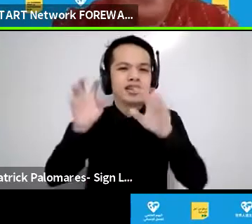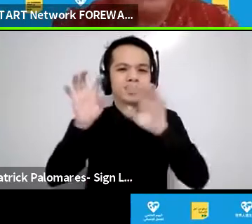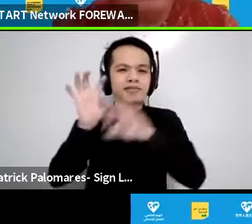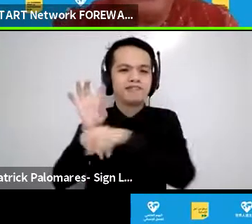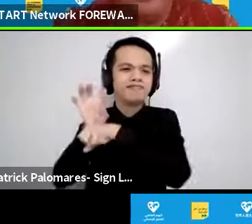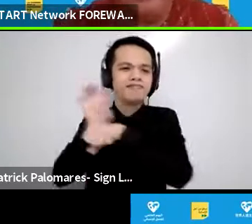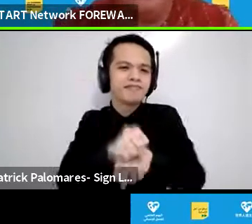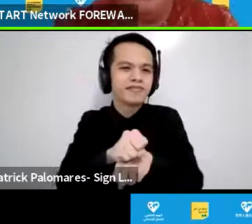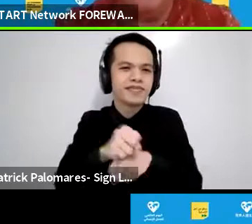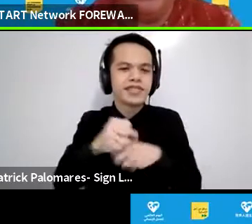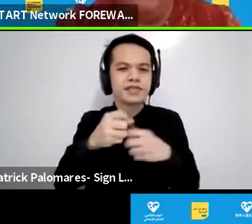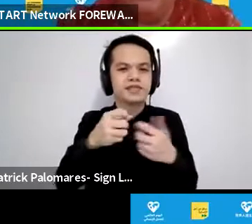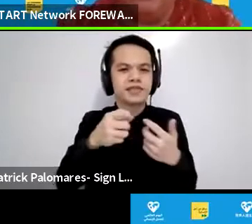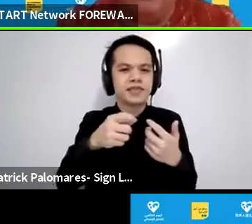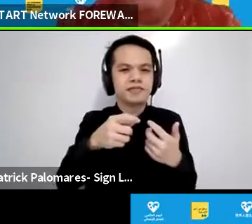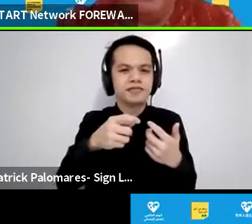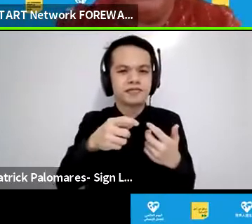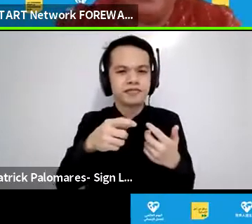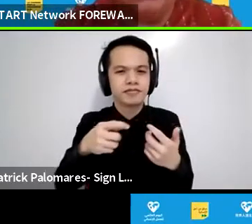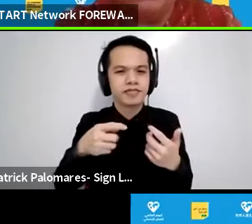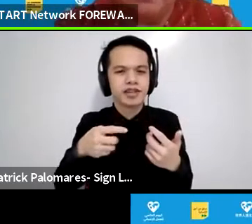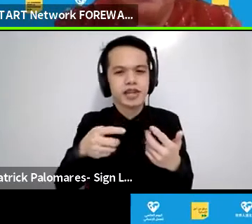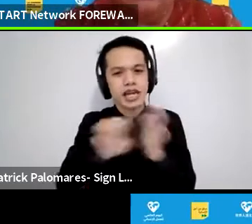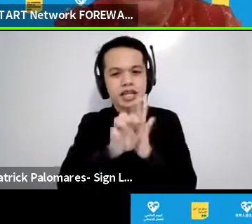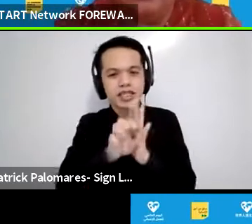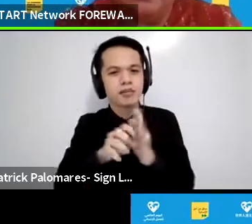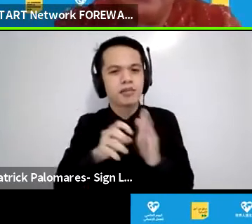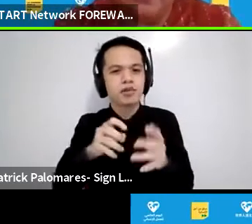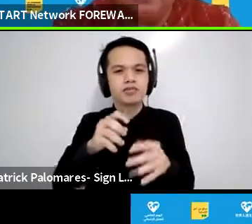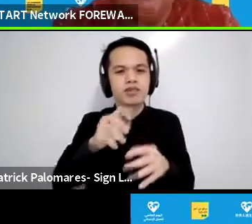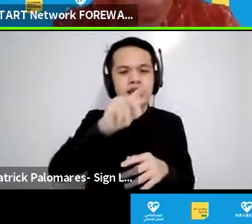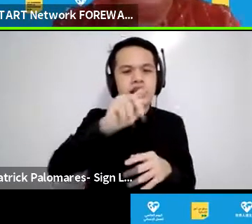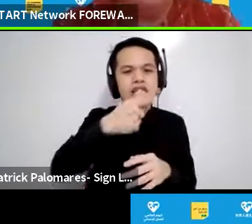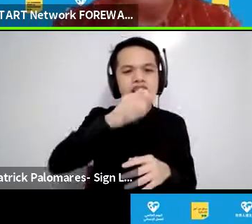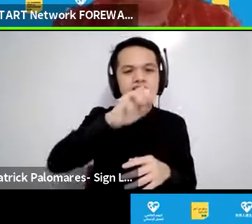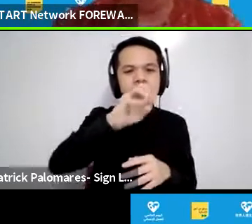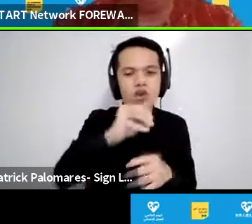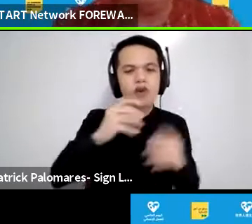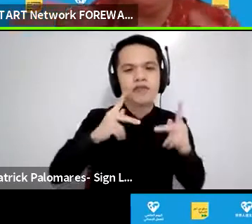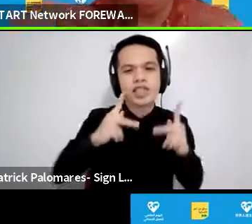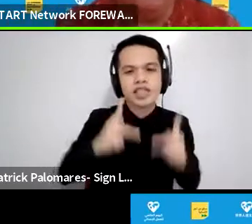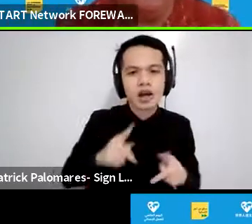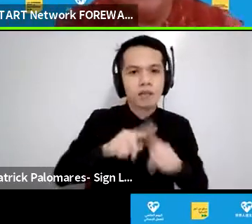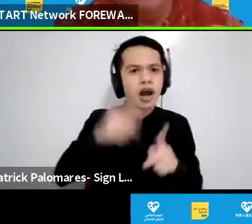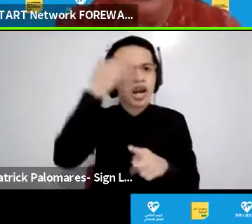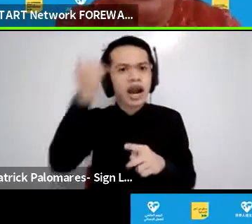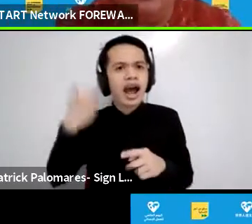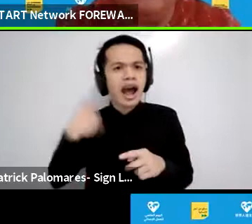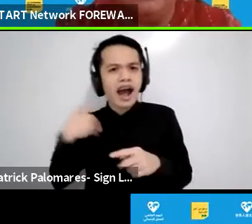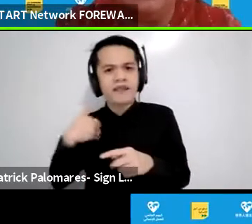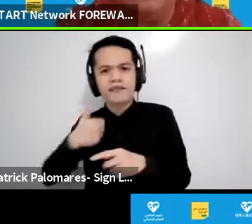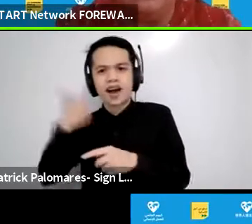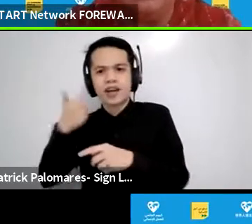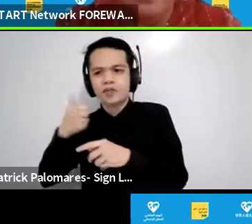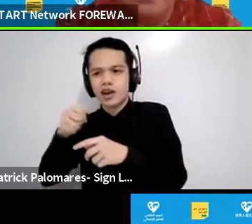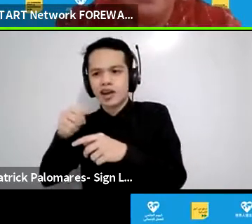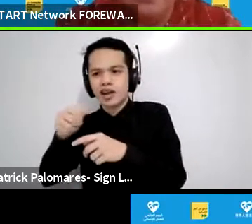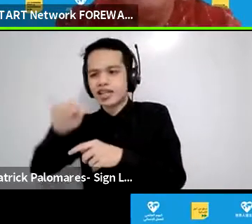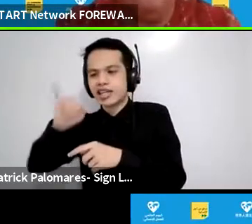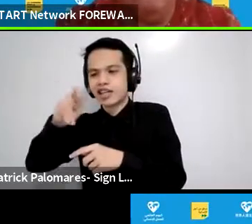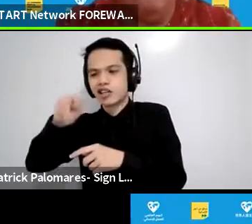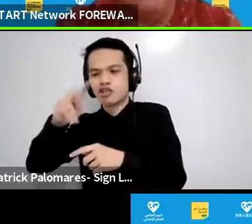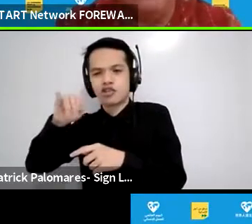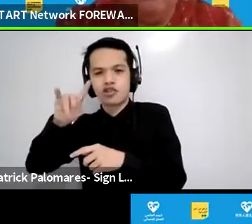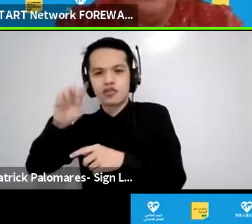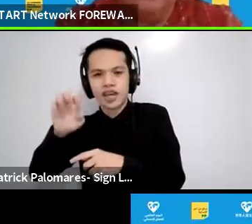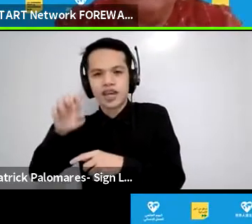you know, hazard-prone areas that we know of, like terrestrial and geophysical, but we forget that there's an interface between all of these. So I